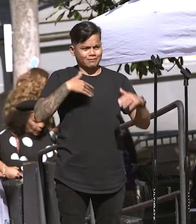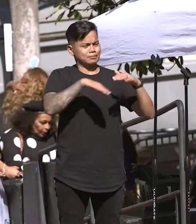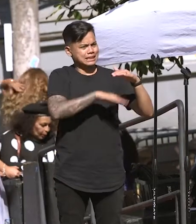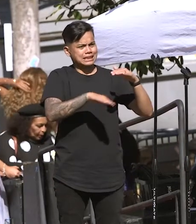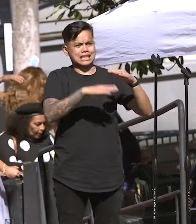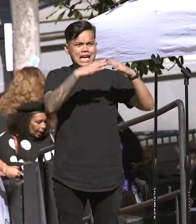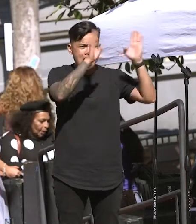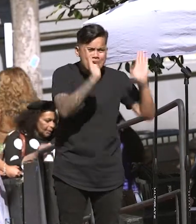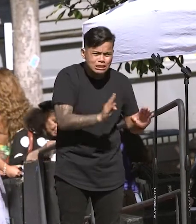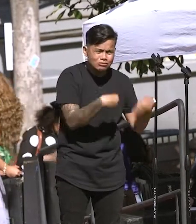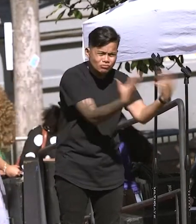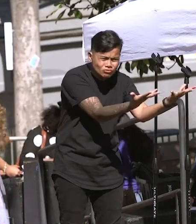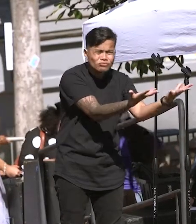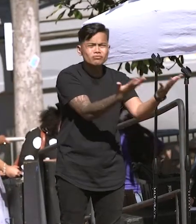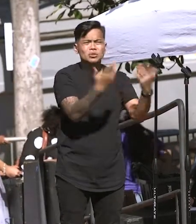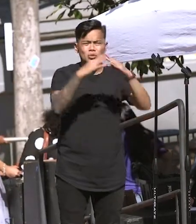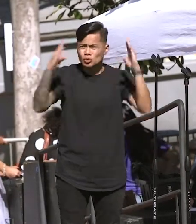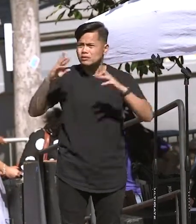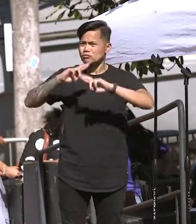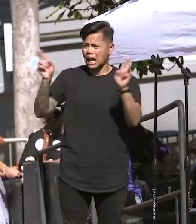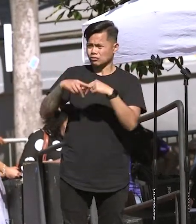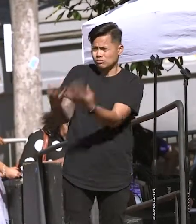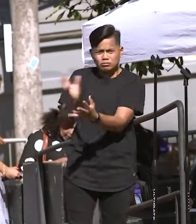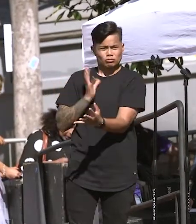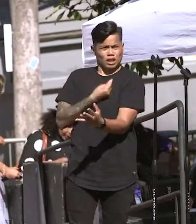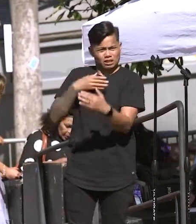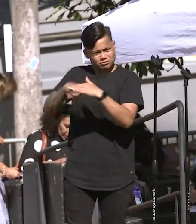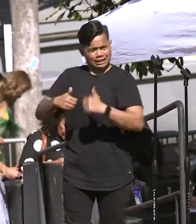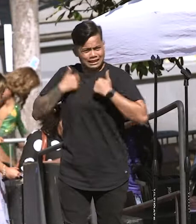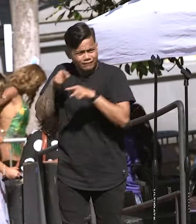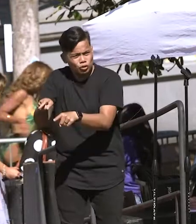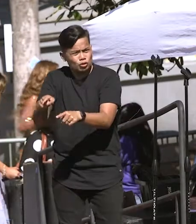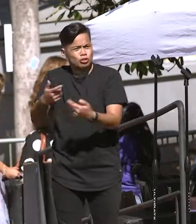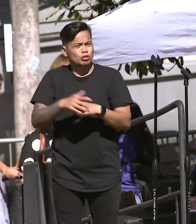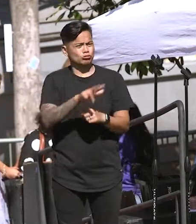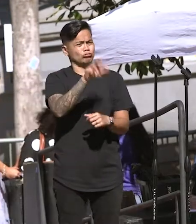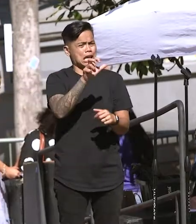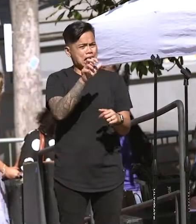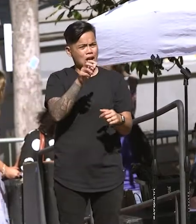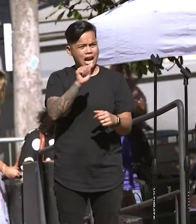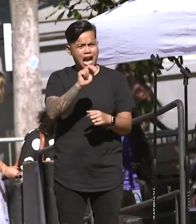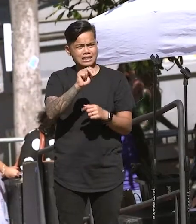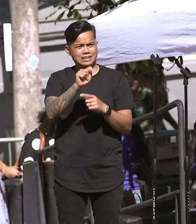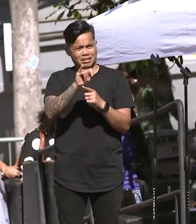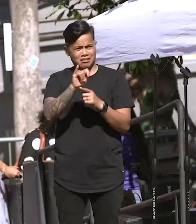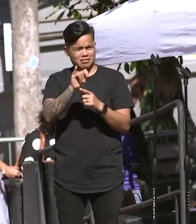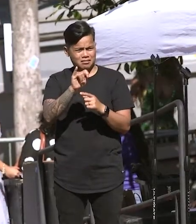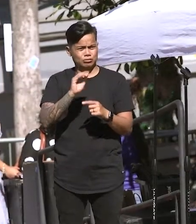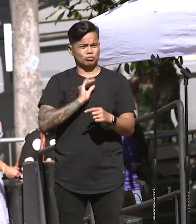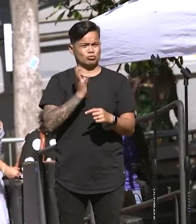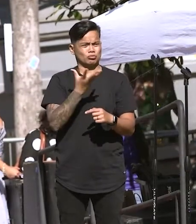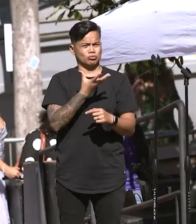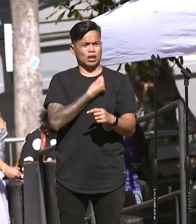That is the least we could ask for at a time when there are 300 anti-trans bills. We want to make sure San Francisco